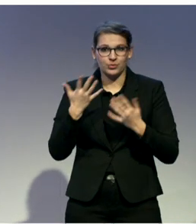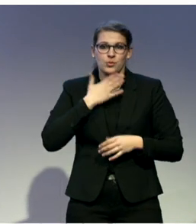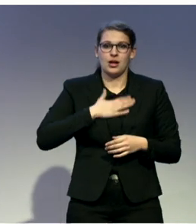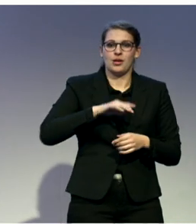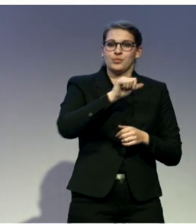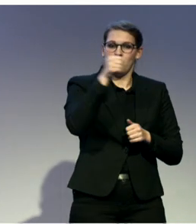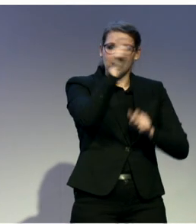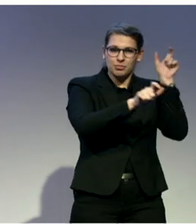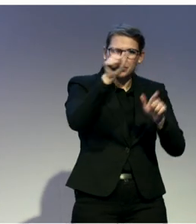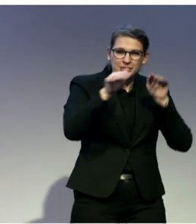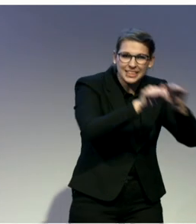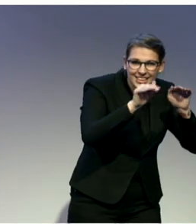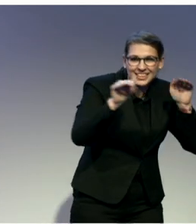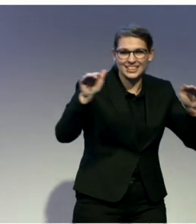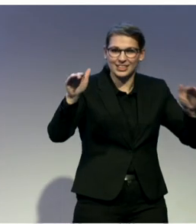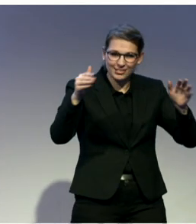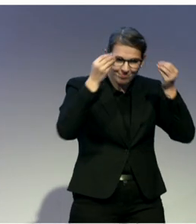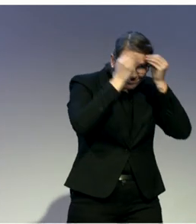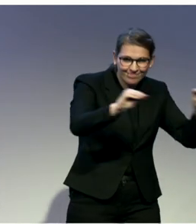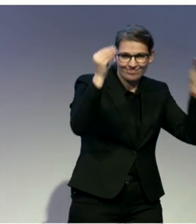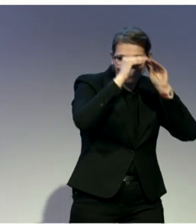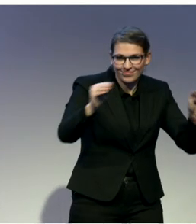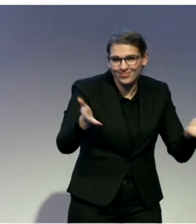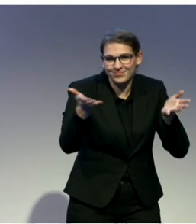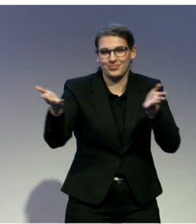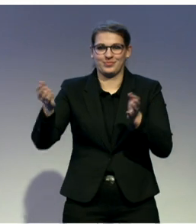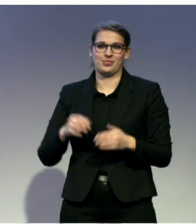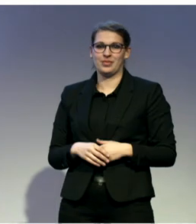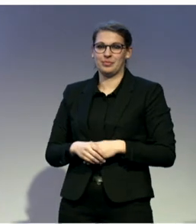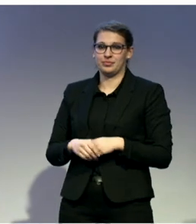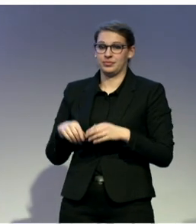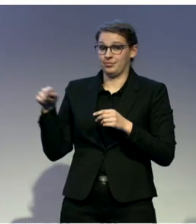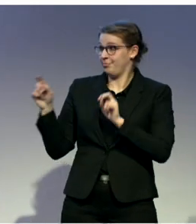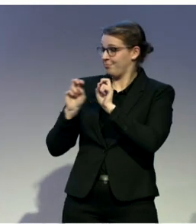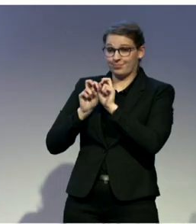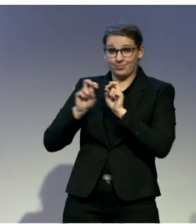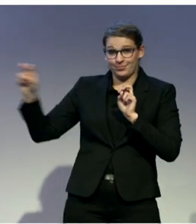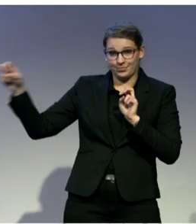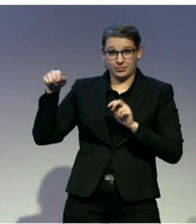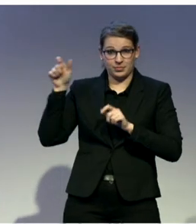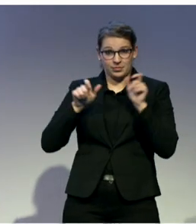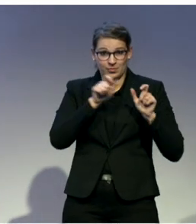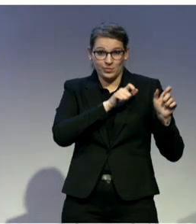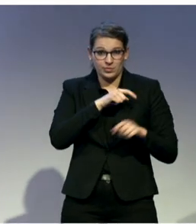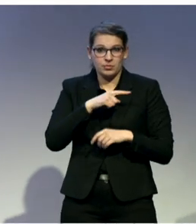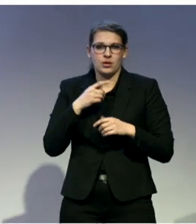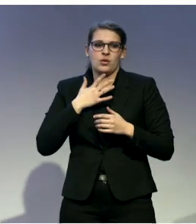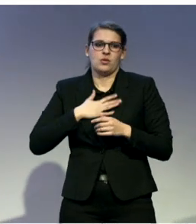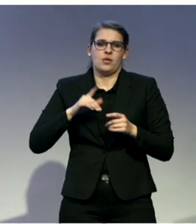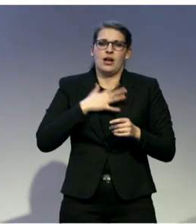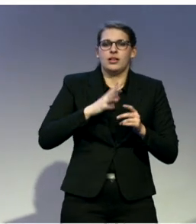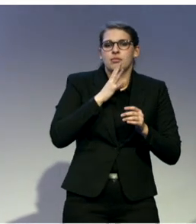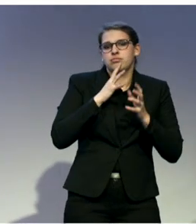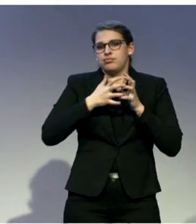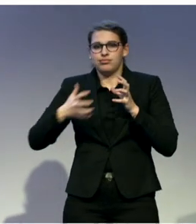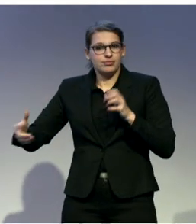into all the slides, because I am the chairperson of this session, and I have to set an example, but I can tell you that this project is